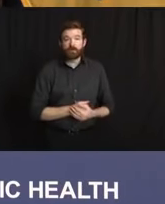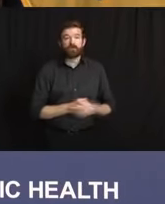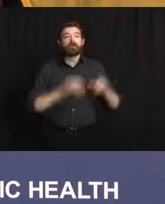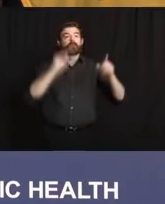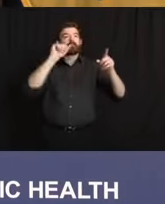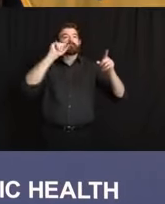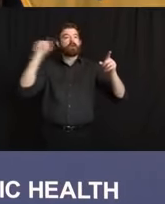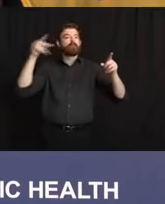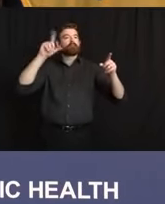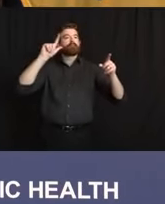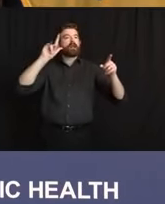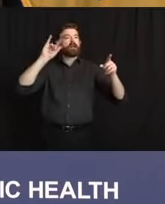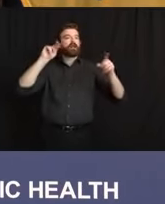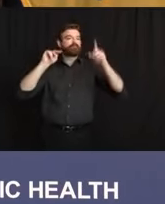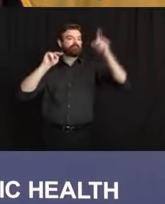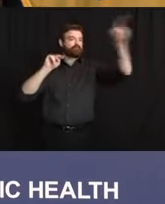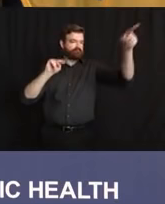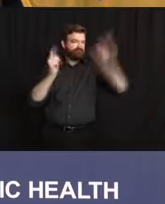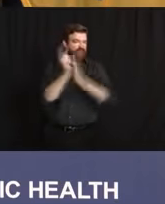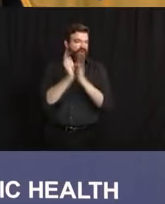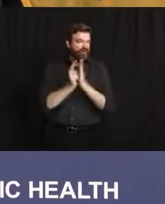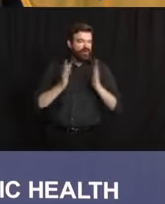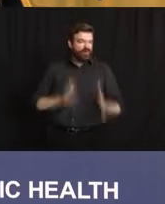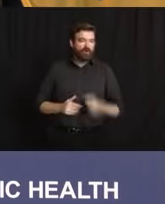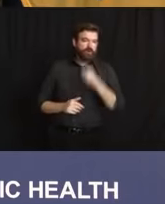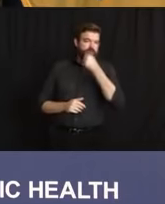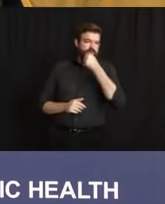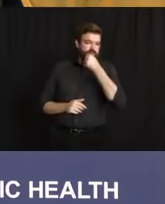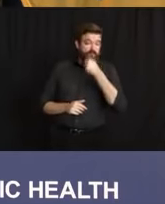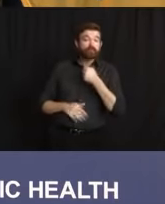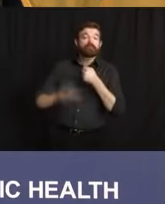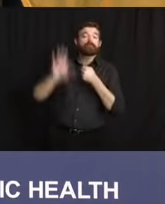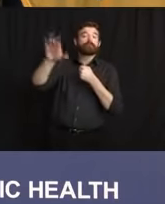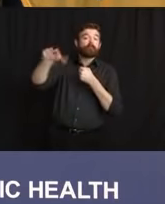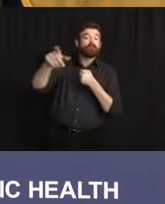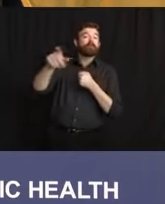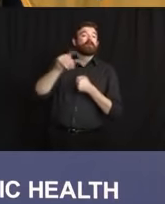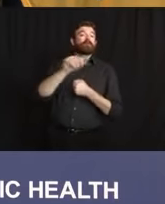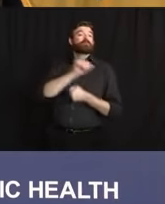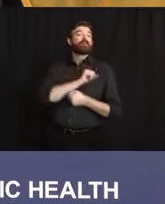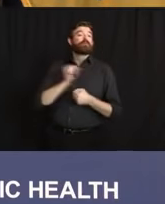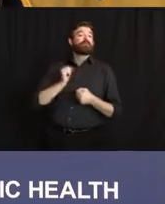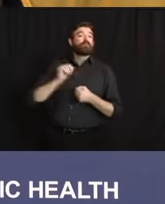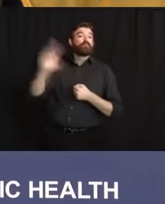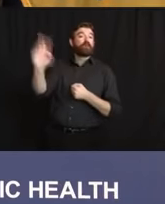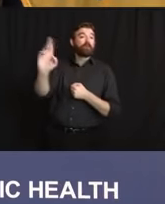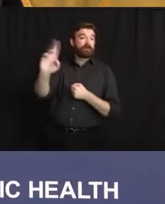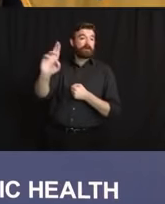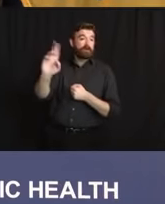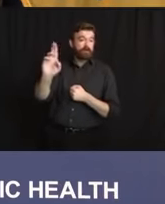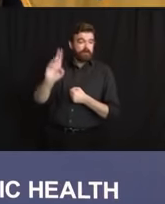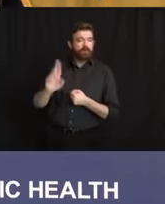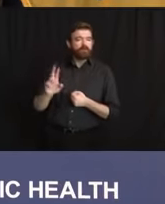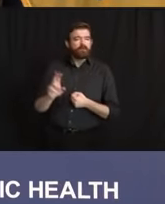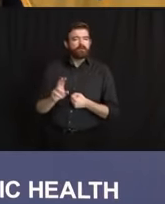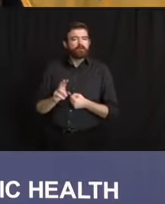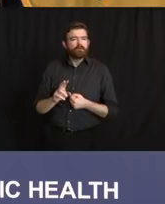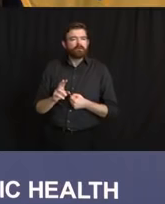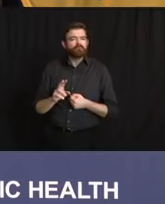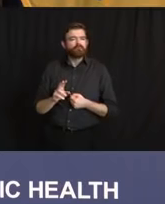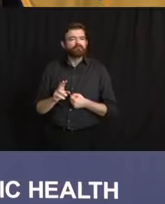this Senate Republican leadership with a plan for the CARES Act spending, and are awaiting